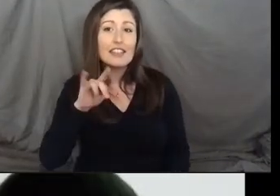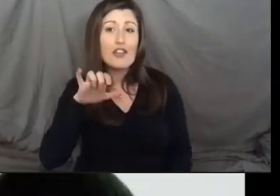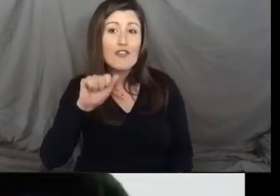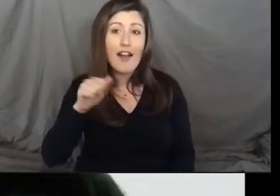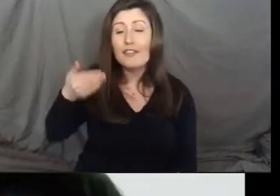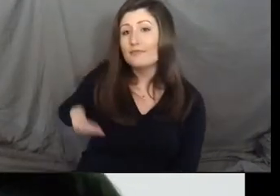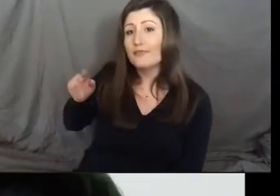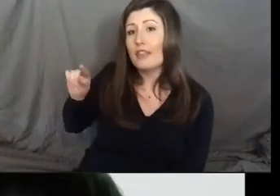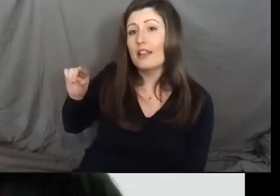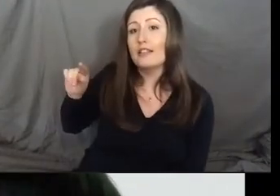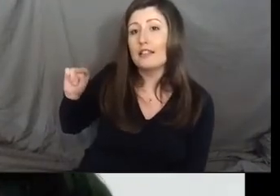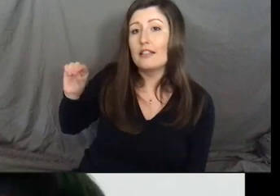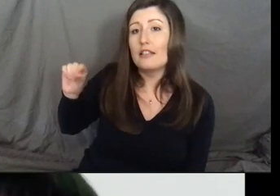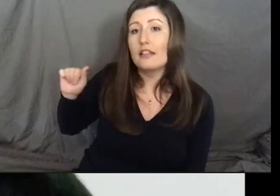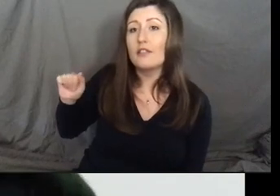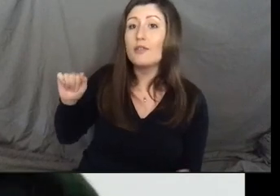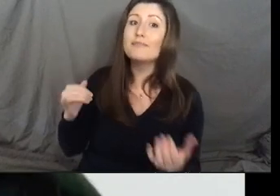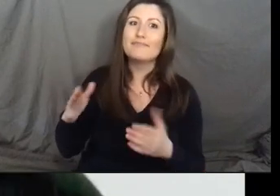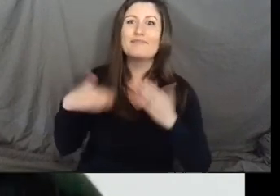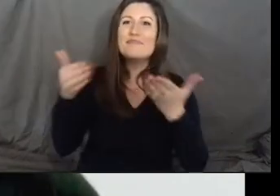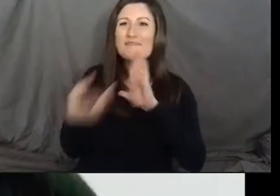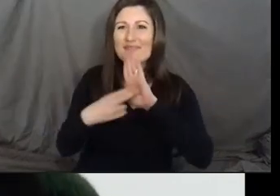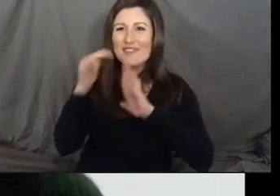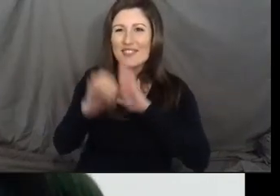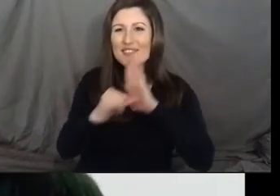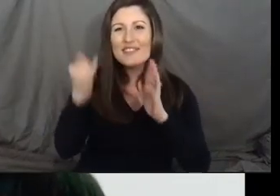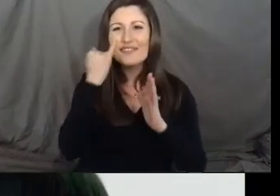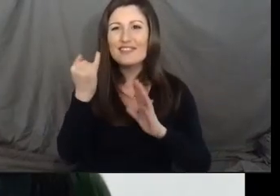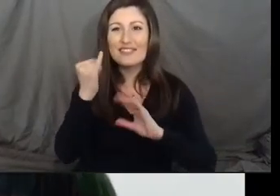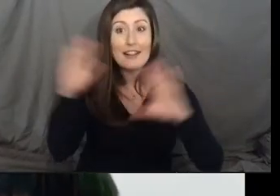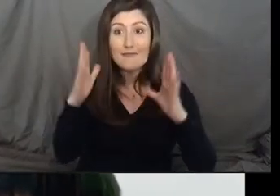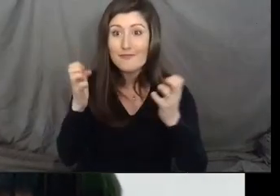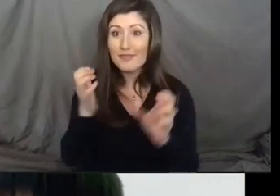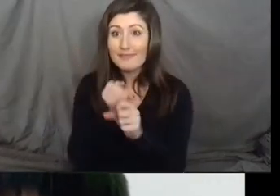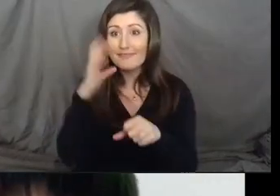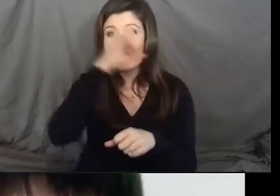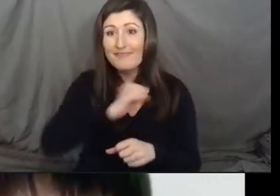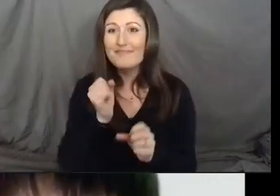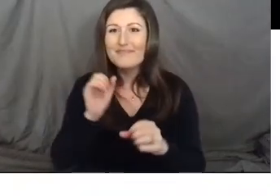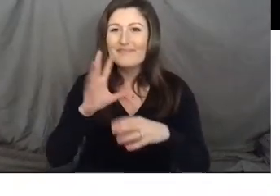Tal. Subscribe to us on YouTube to never miss a story. Once a teamer, always a teamer. Have a great day.